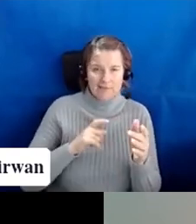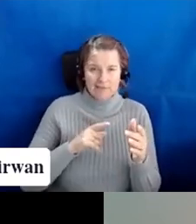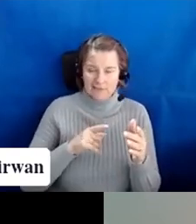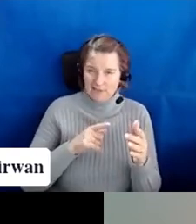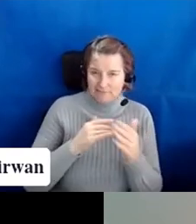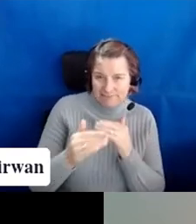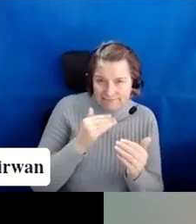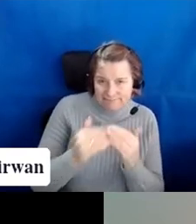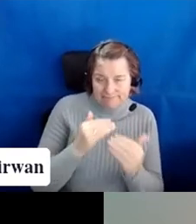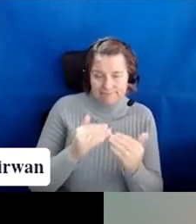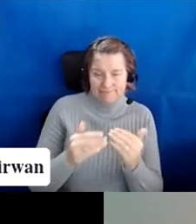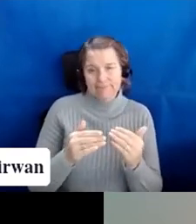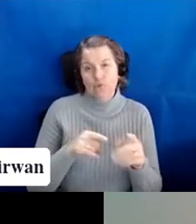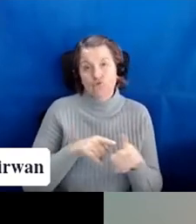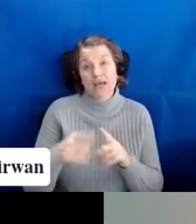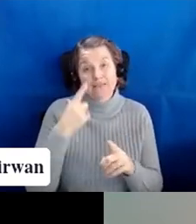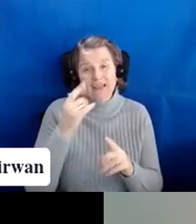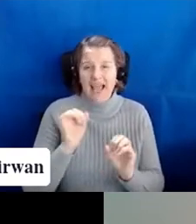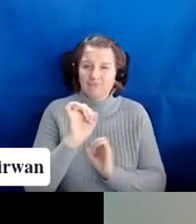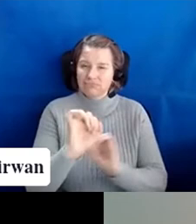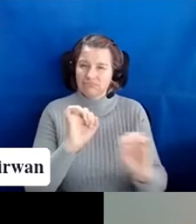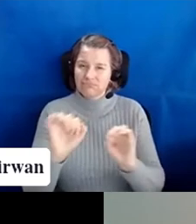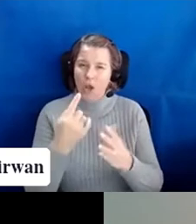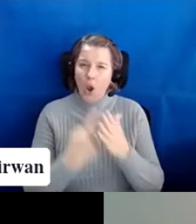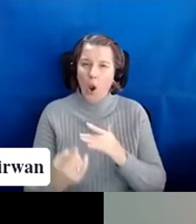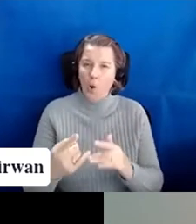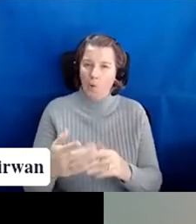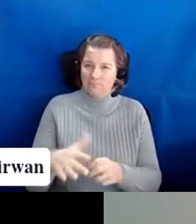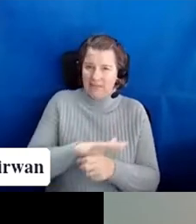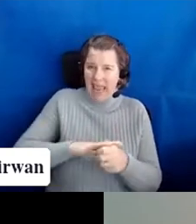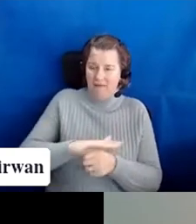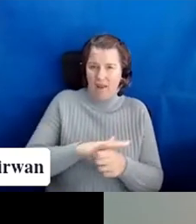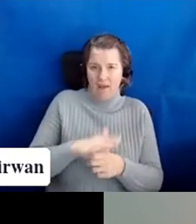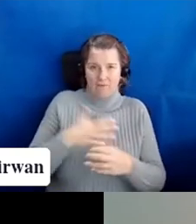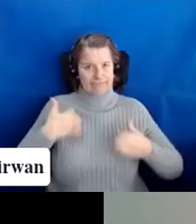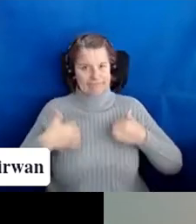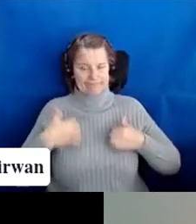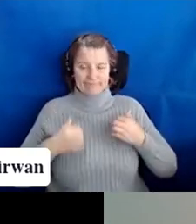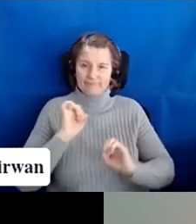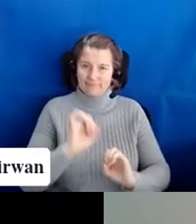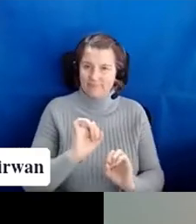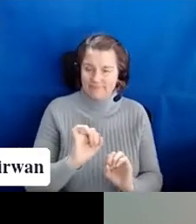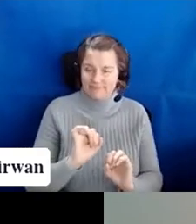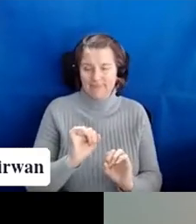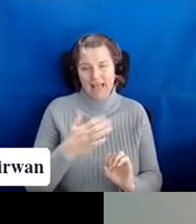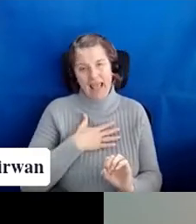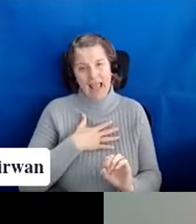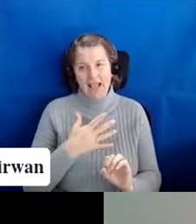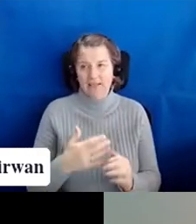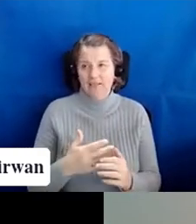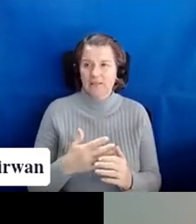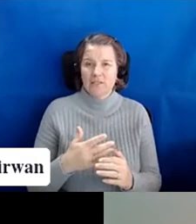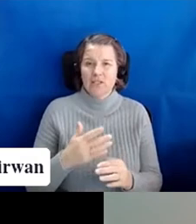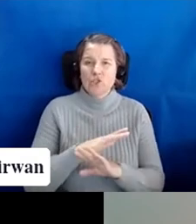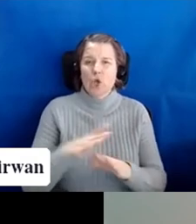it's about kind of finding your own place within the sector and within the workplace, as opposed to actually needing